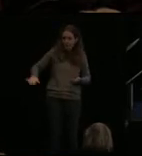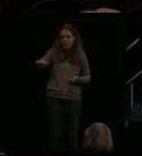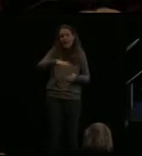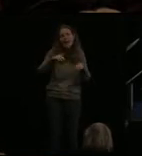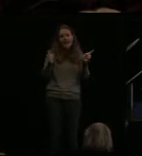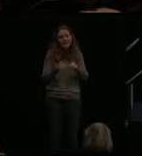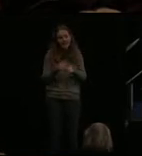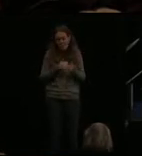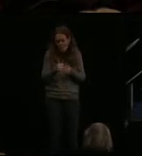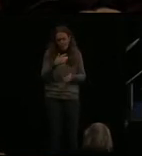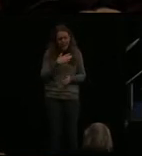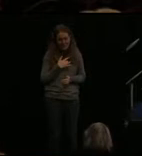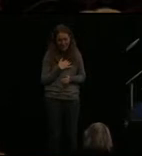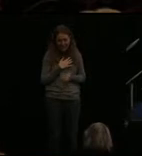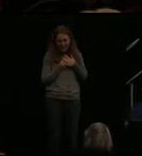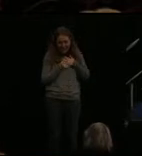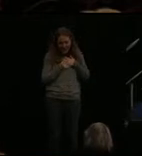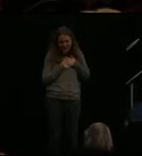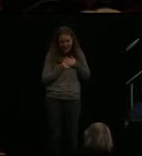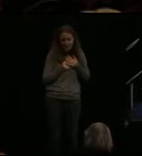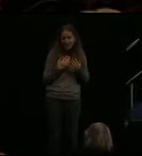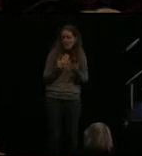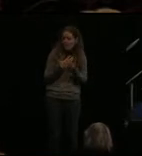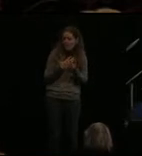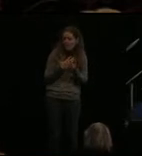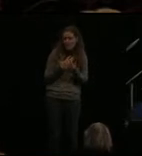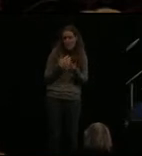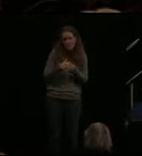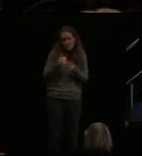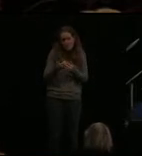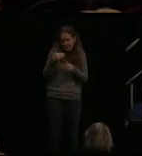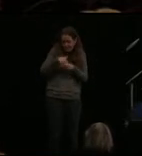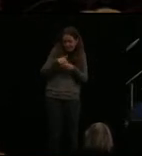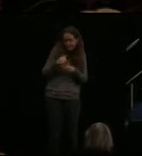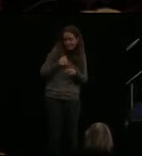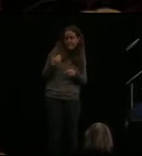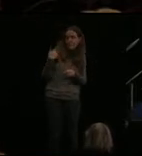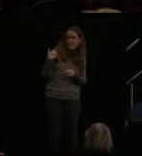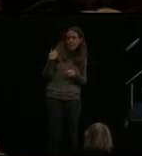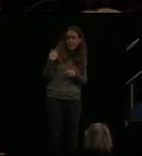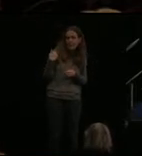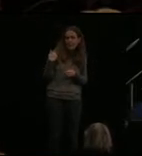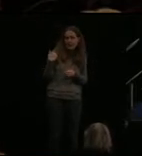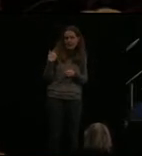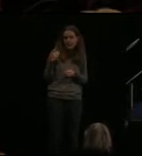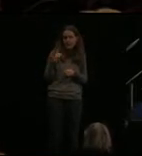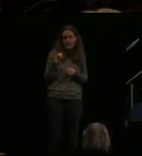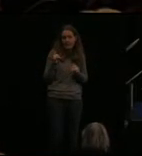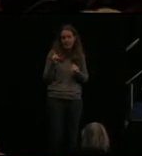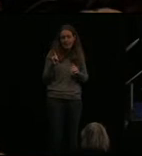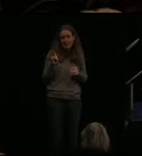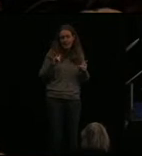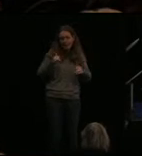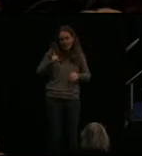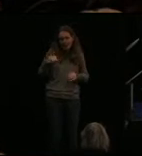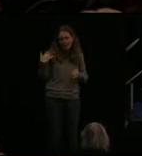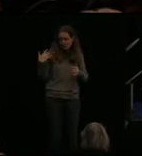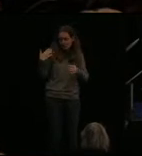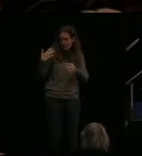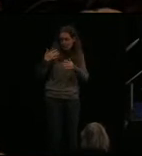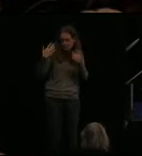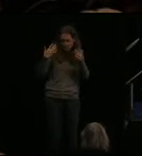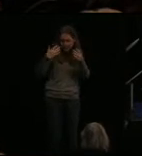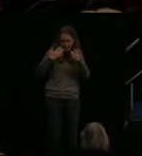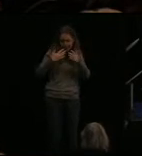was always there, was always part of our calling, or was always part of our promised land. But maybe it grew dim for us over some years, and God